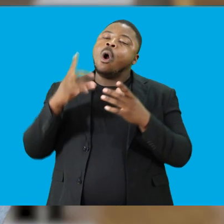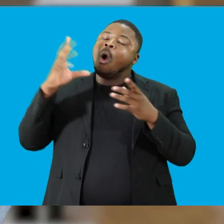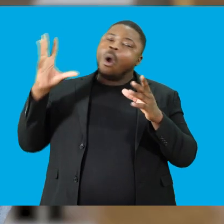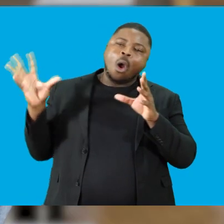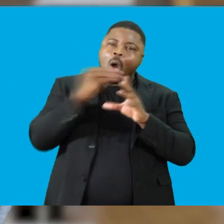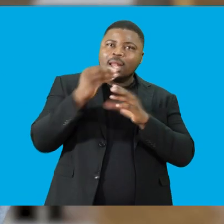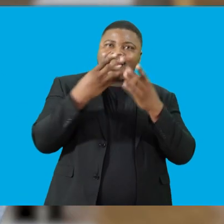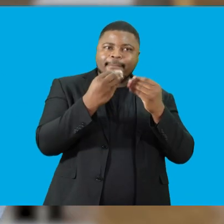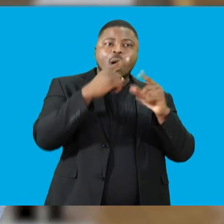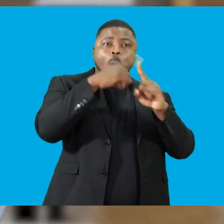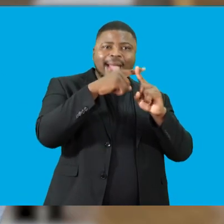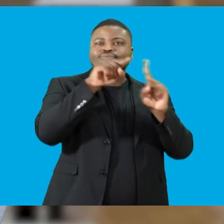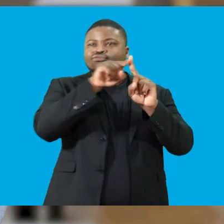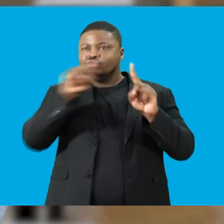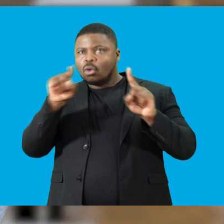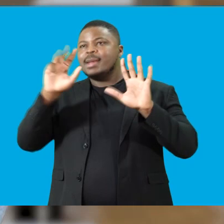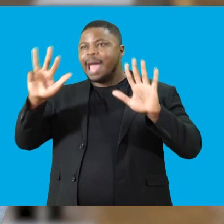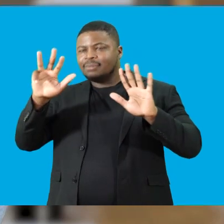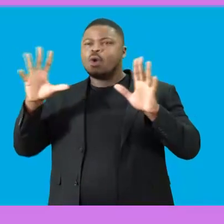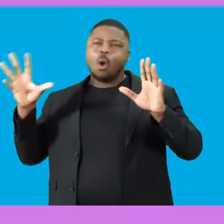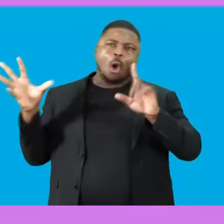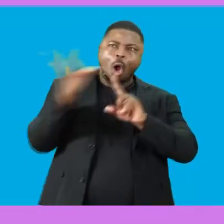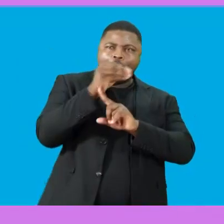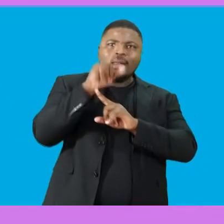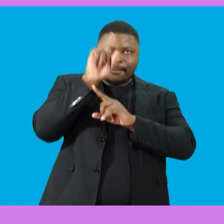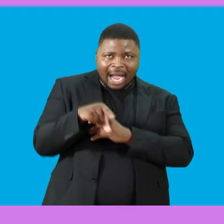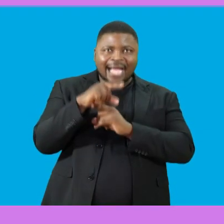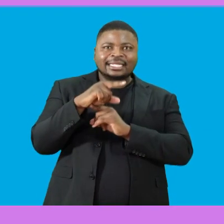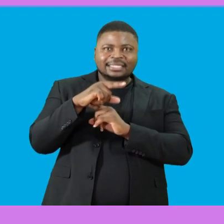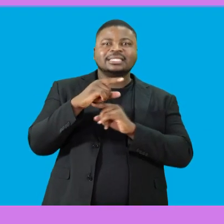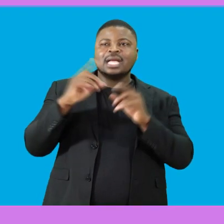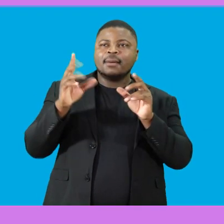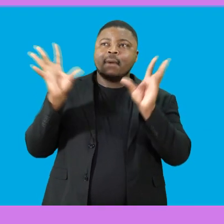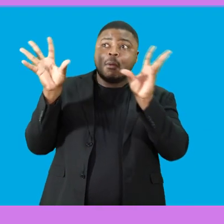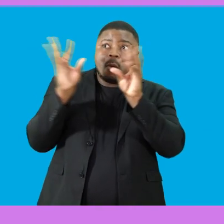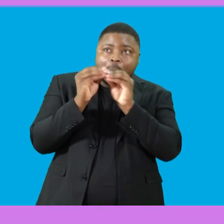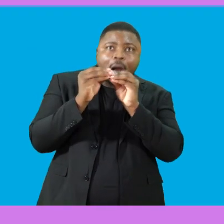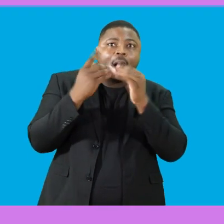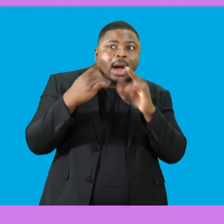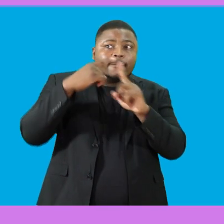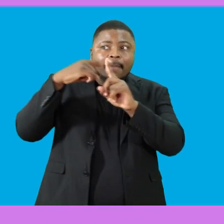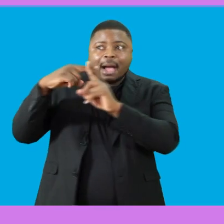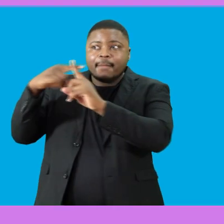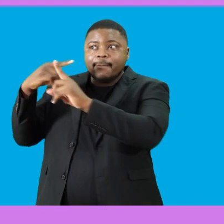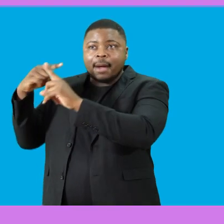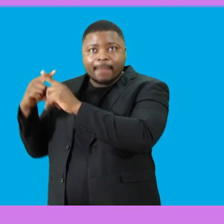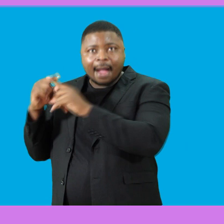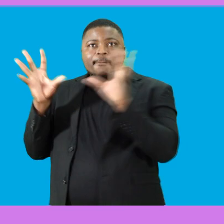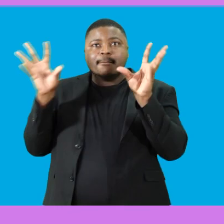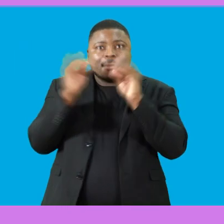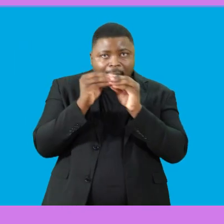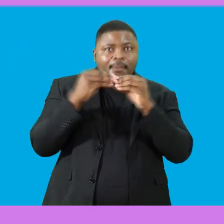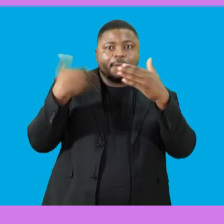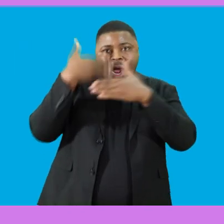that you don't miss any value. So we have 1 plus 2 plus 3, 1 plus 2 plus 3 plus 4